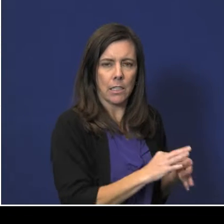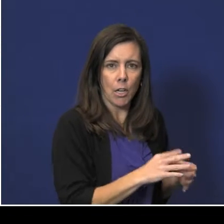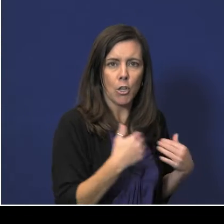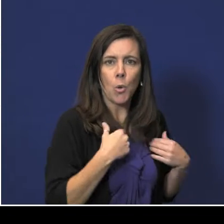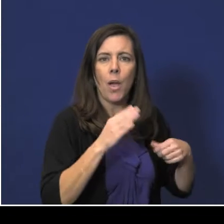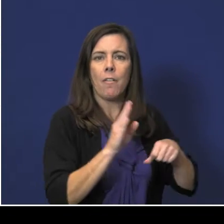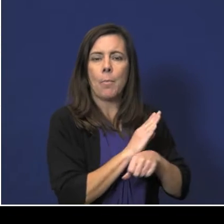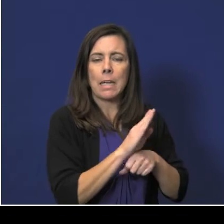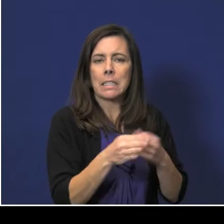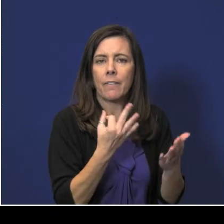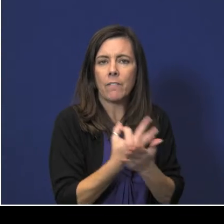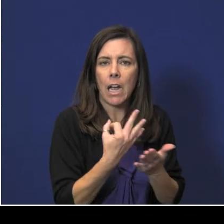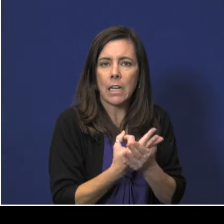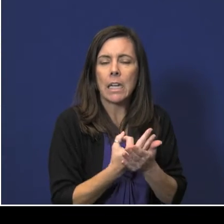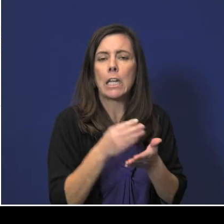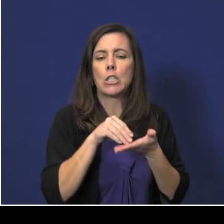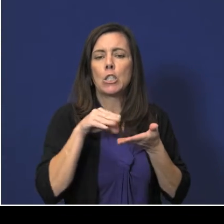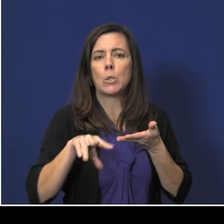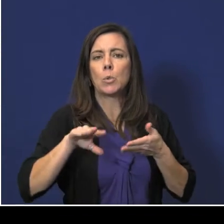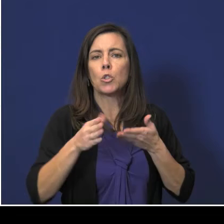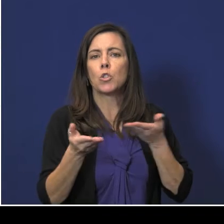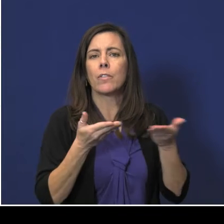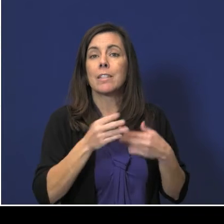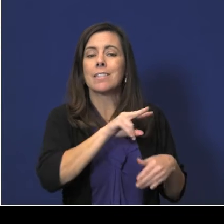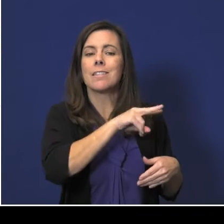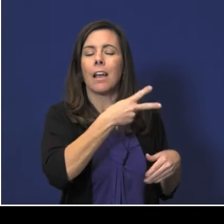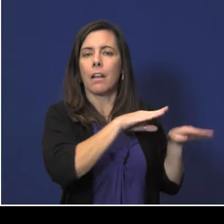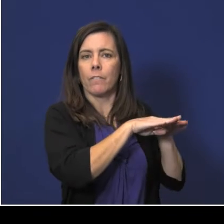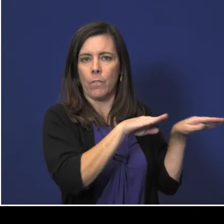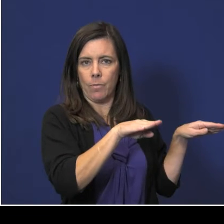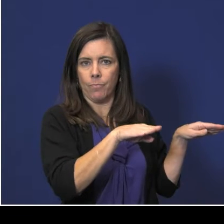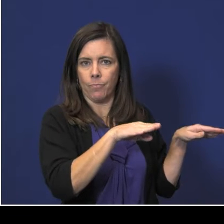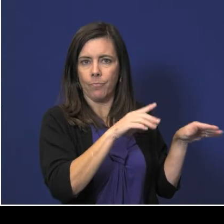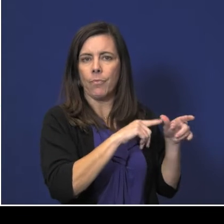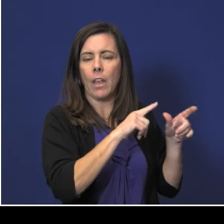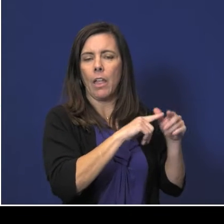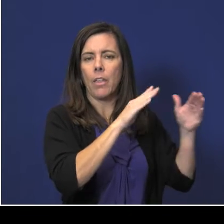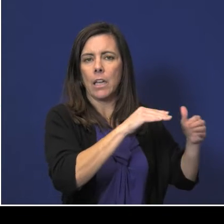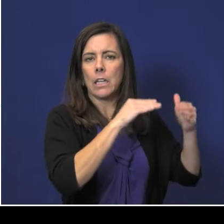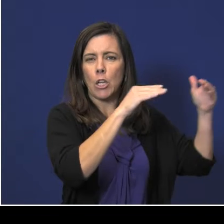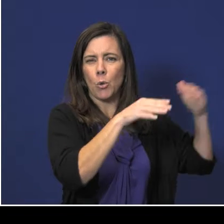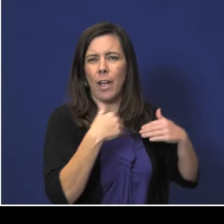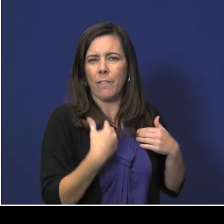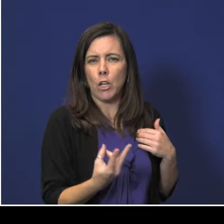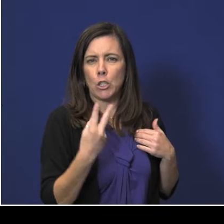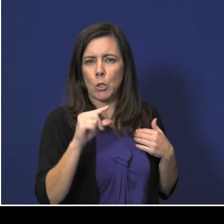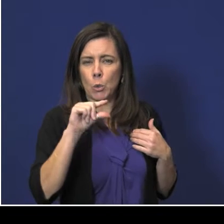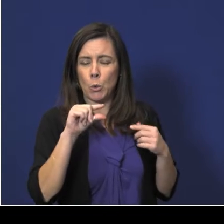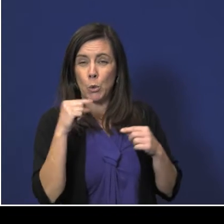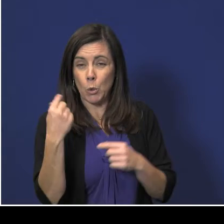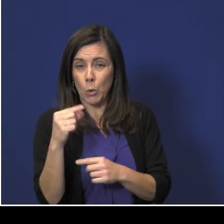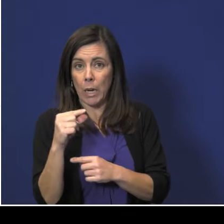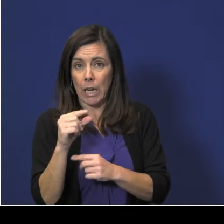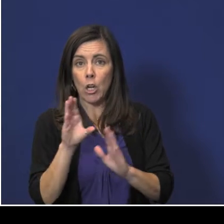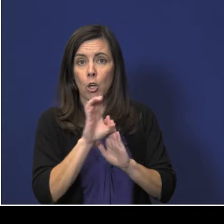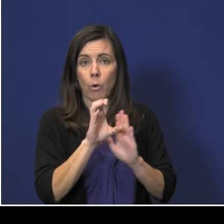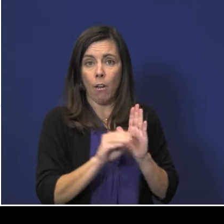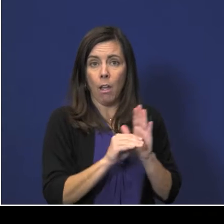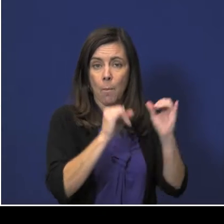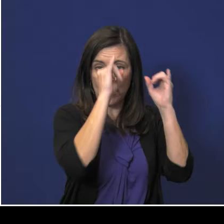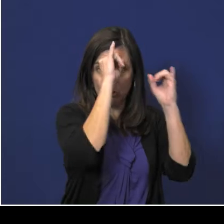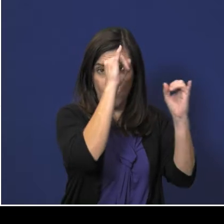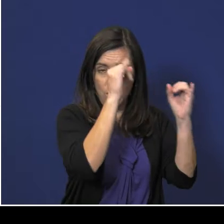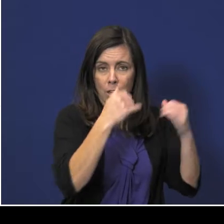and student services right on the second level. And then from there, like you see the two in green is curriculum and instruction connected by actually a stair